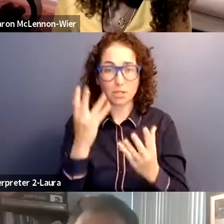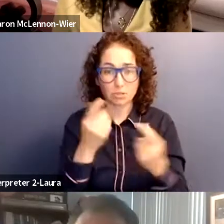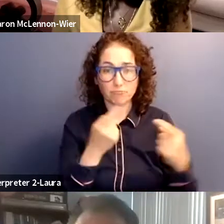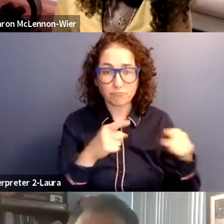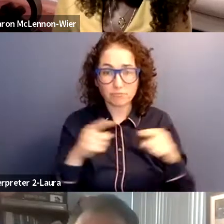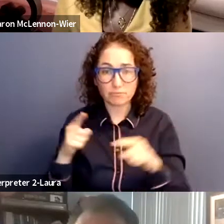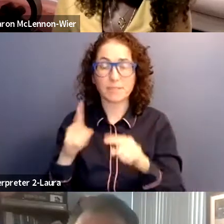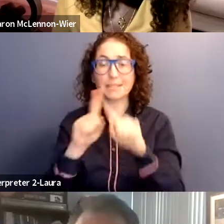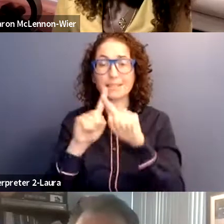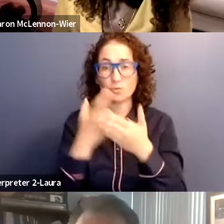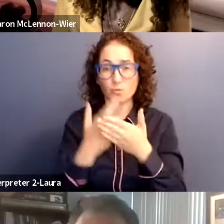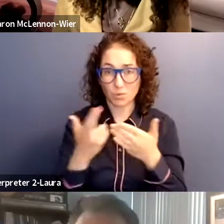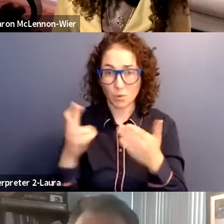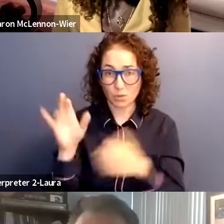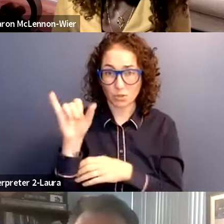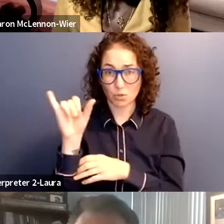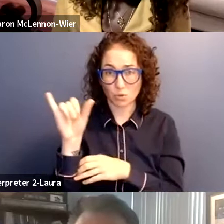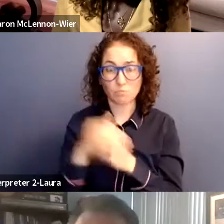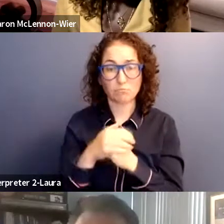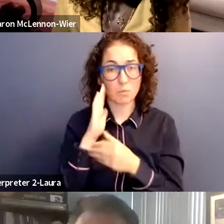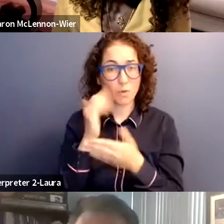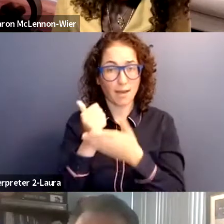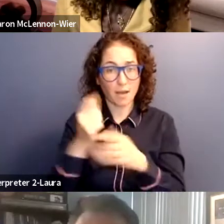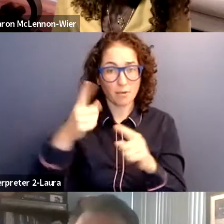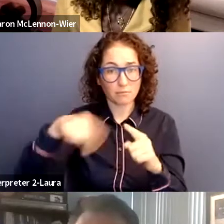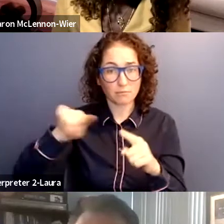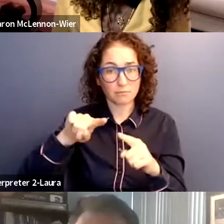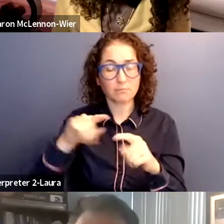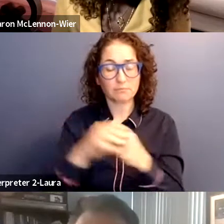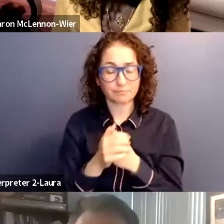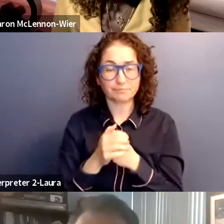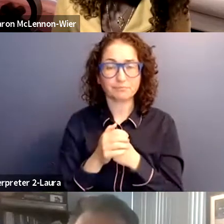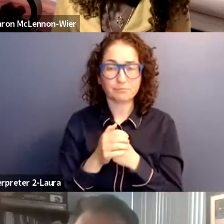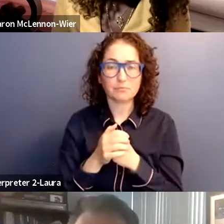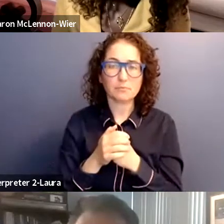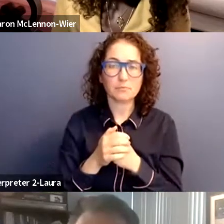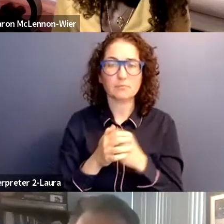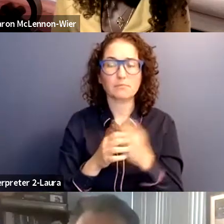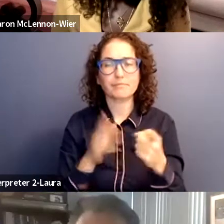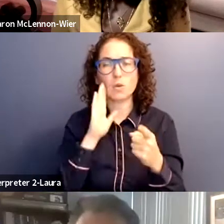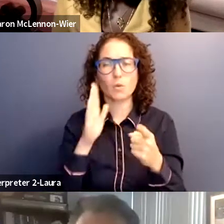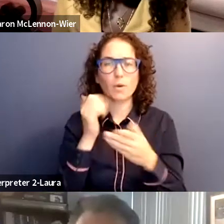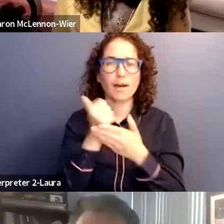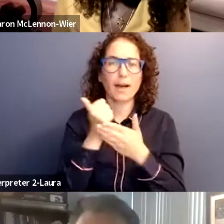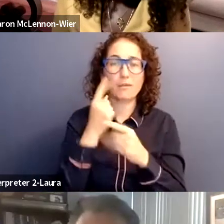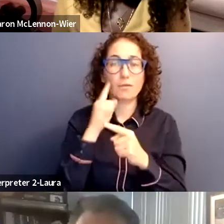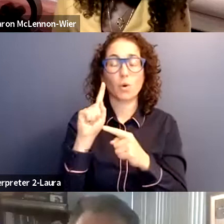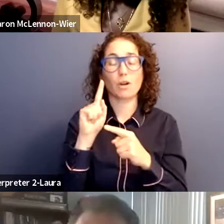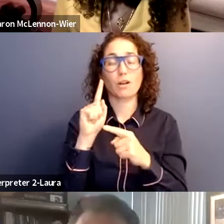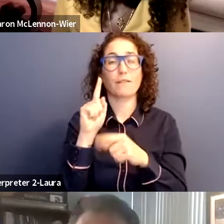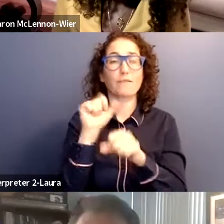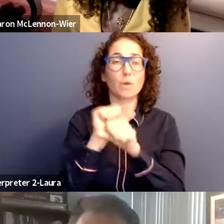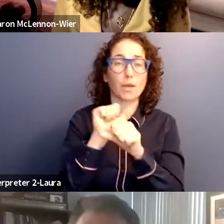and resources that can assist you with helping with vocational,